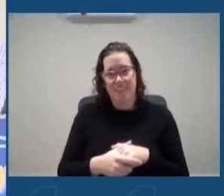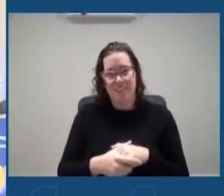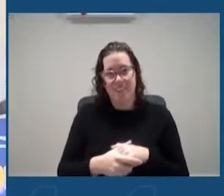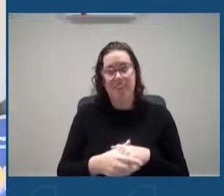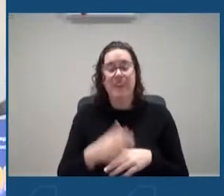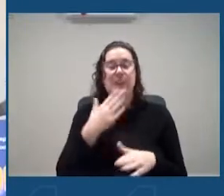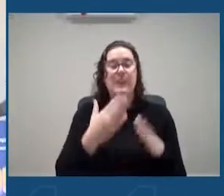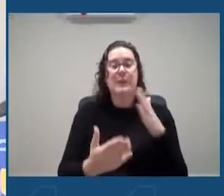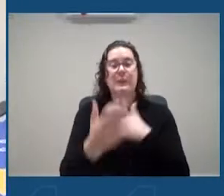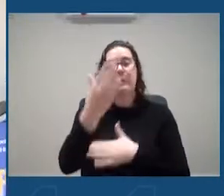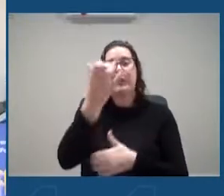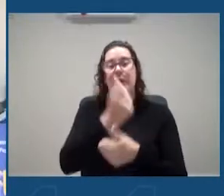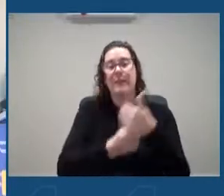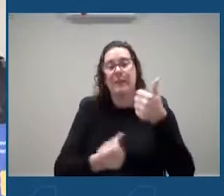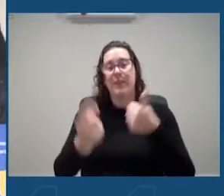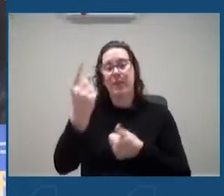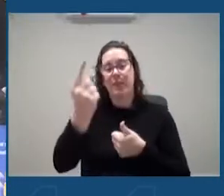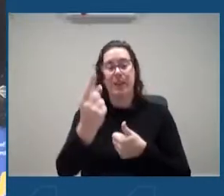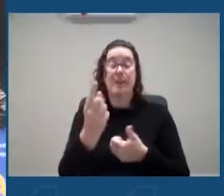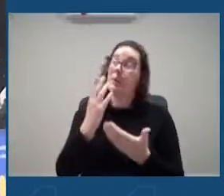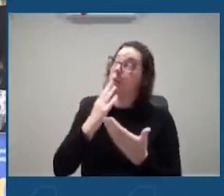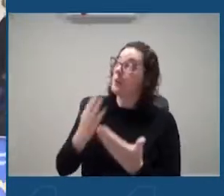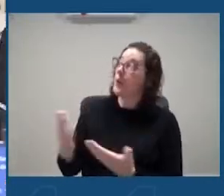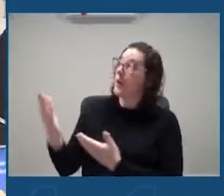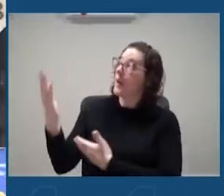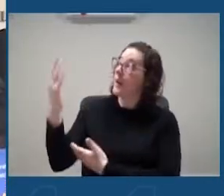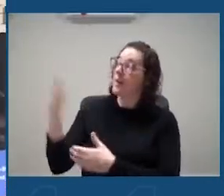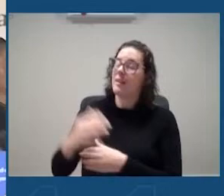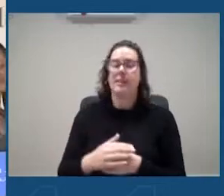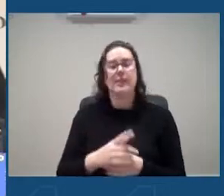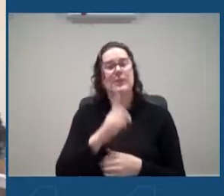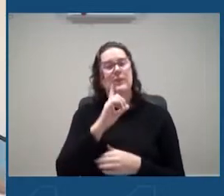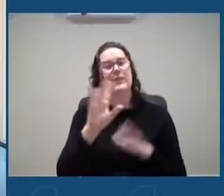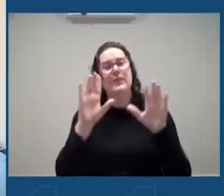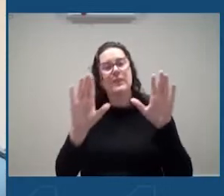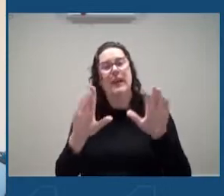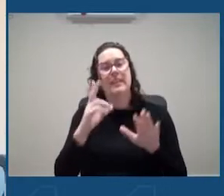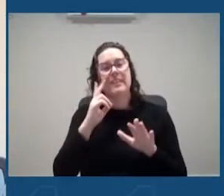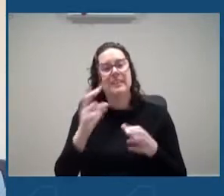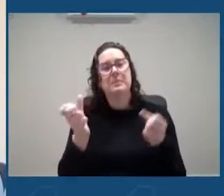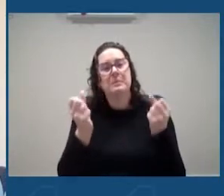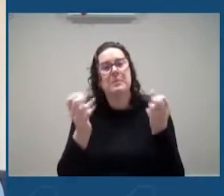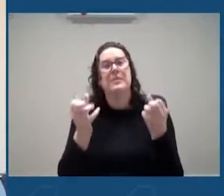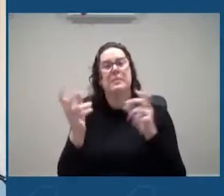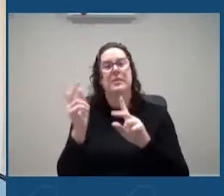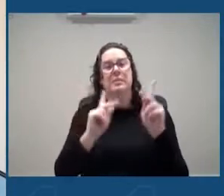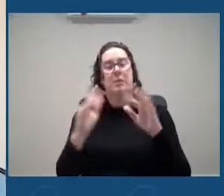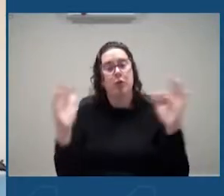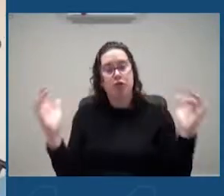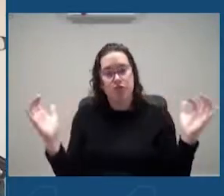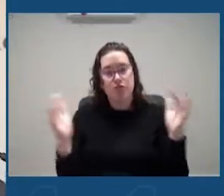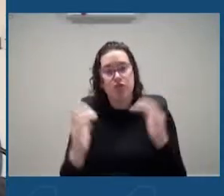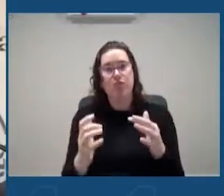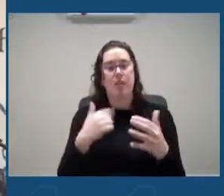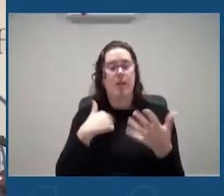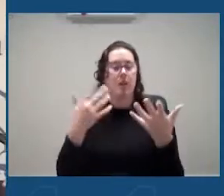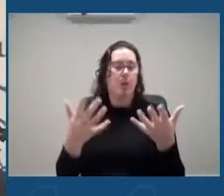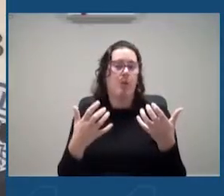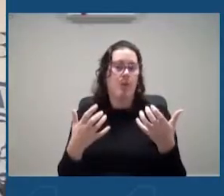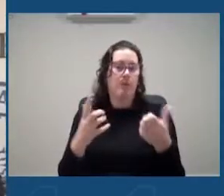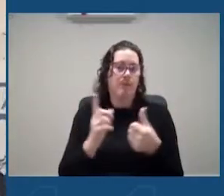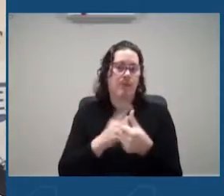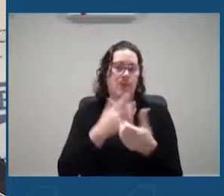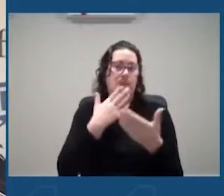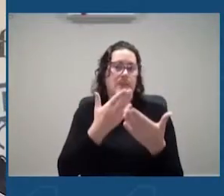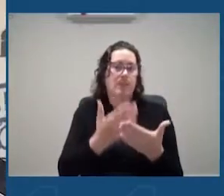Good morning, everybody. It's good to see so many people turn out. I want to thank Reverend